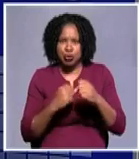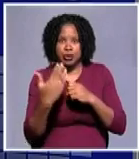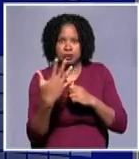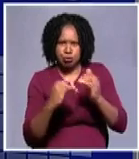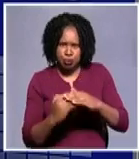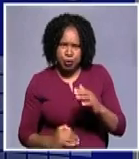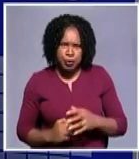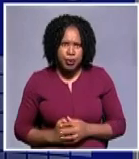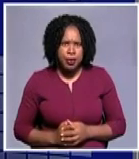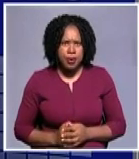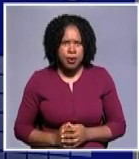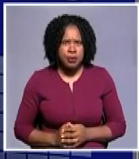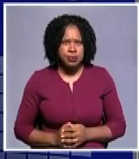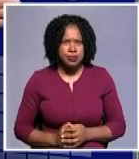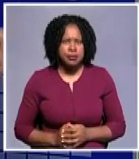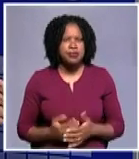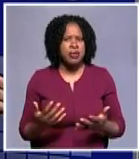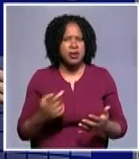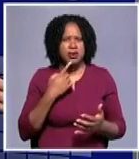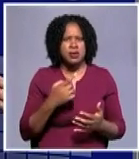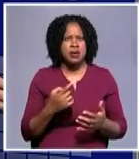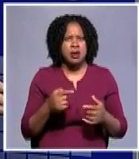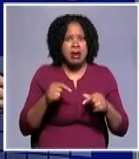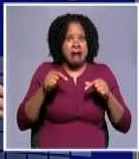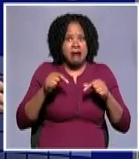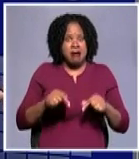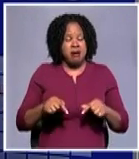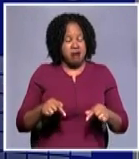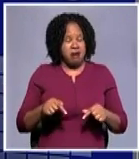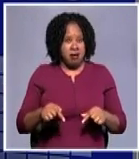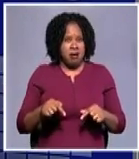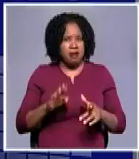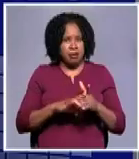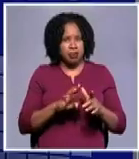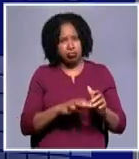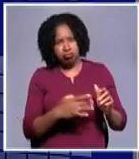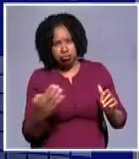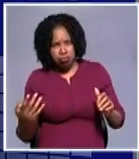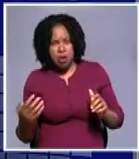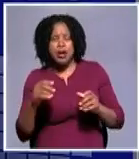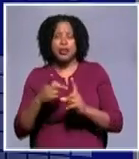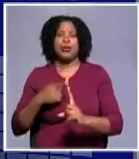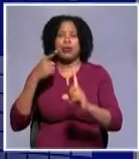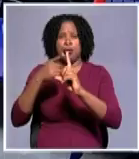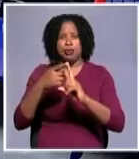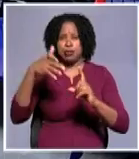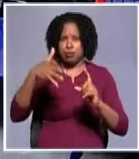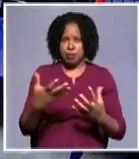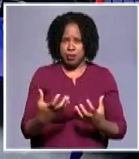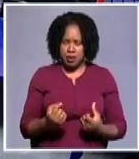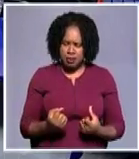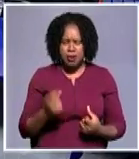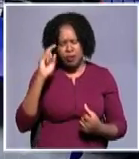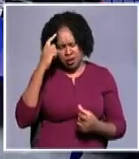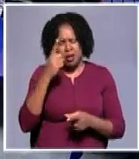gap or the large distance between where we are currently now in terms of statistics and the goals that we've set for ourselves, do you think the government